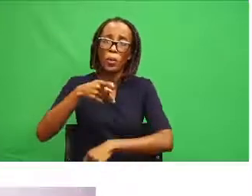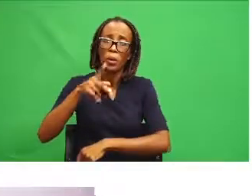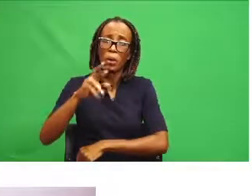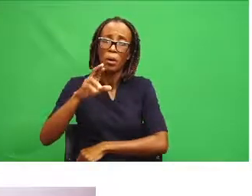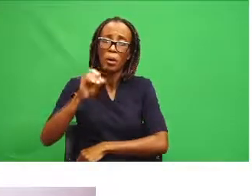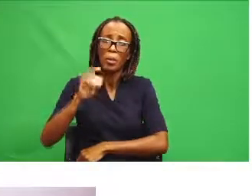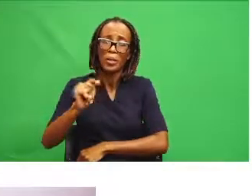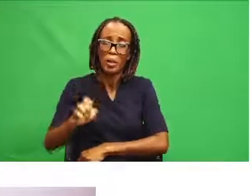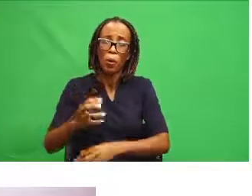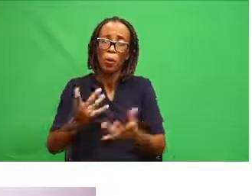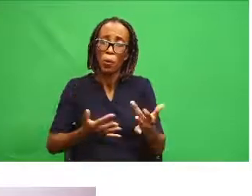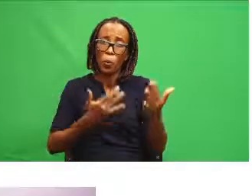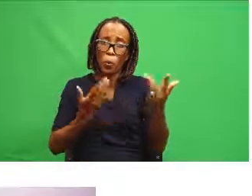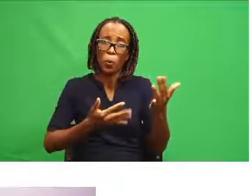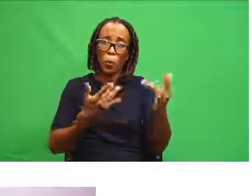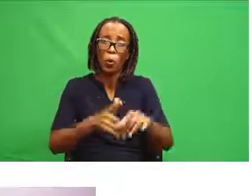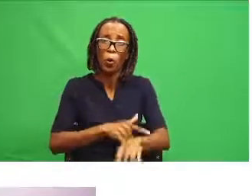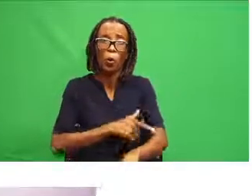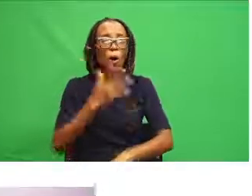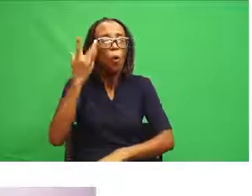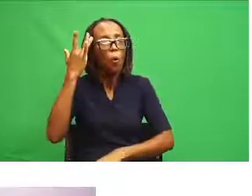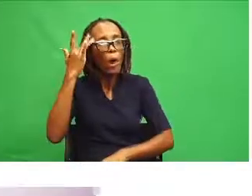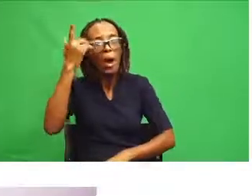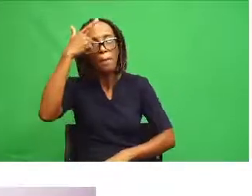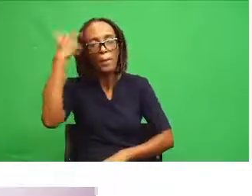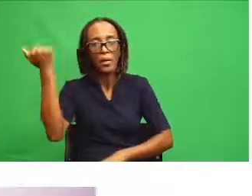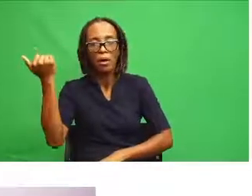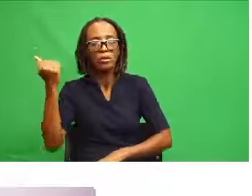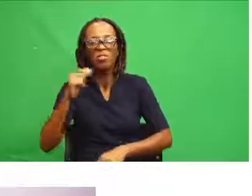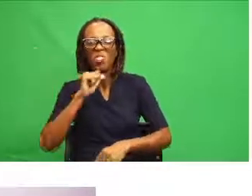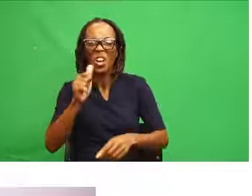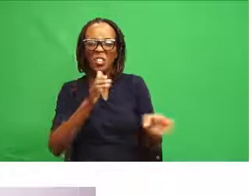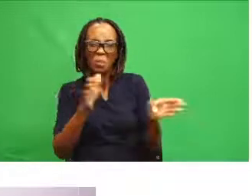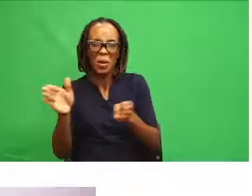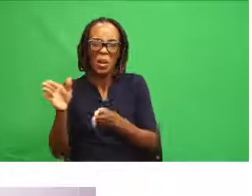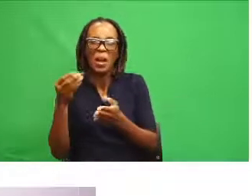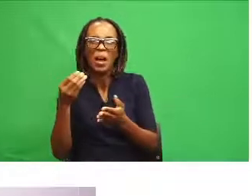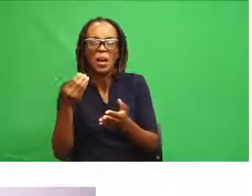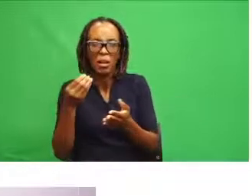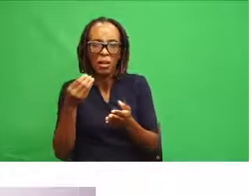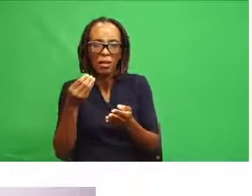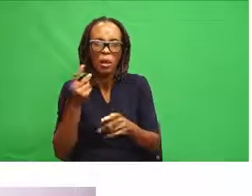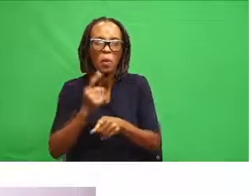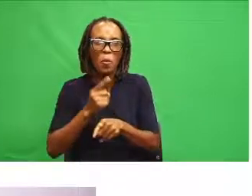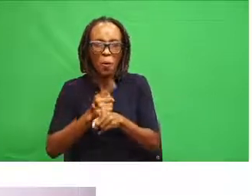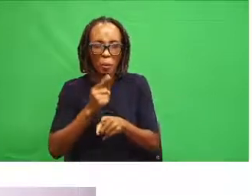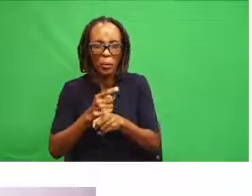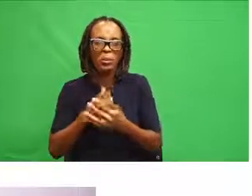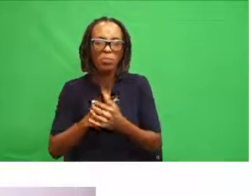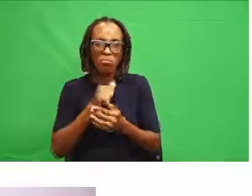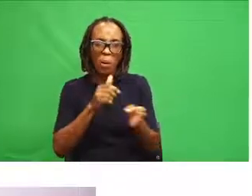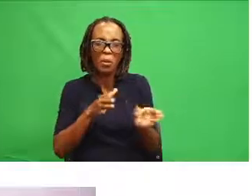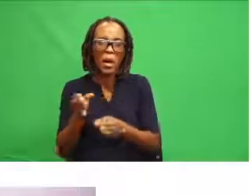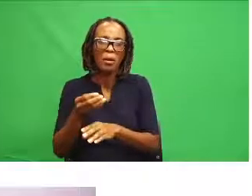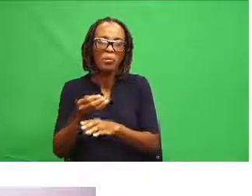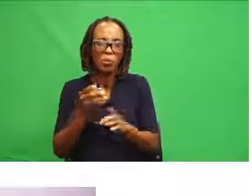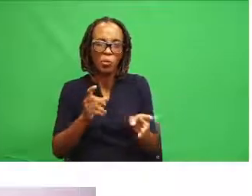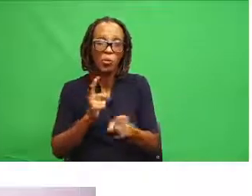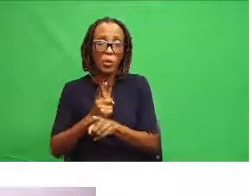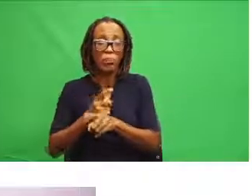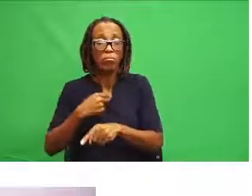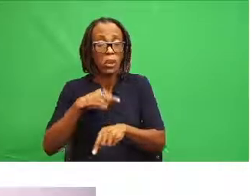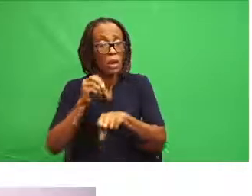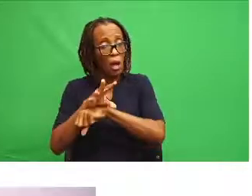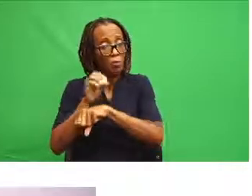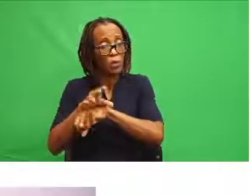And that is triggered at most times by the lack of a proper financial plan, proper estate plan, sorry, all right? So I would say that, and I would